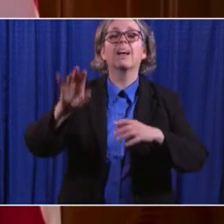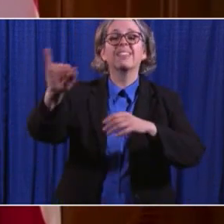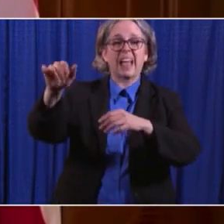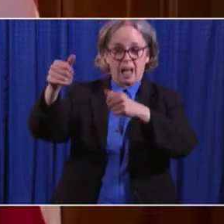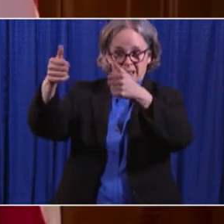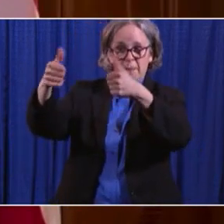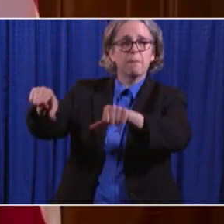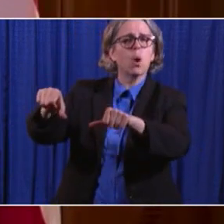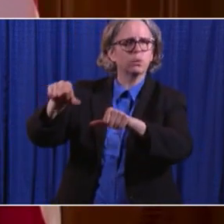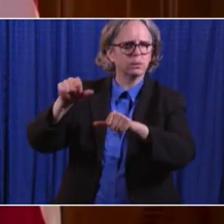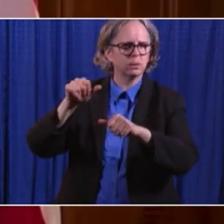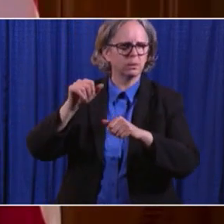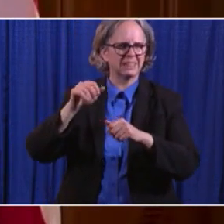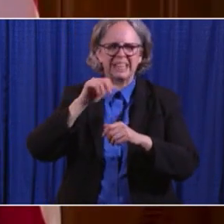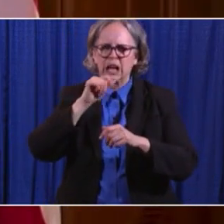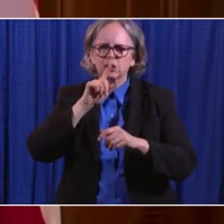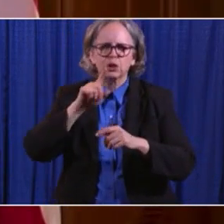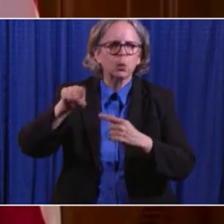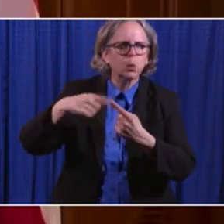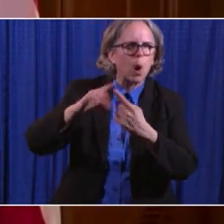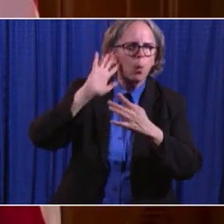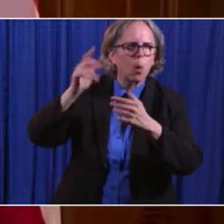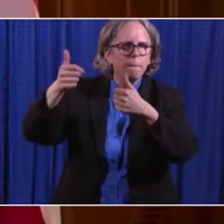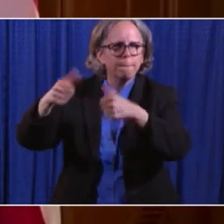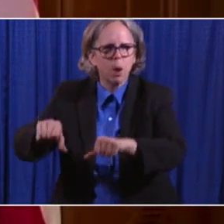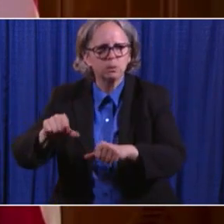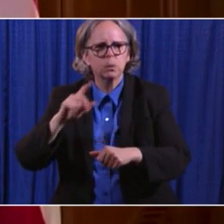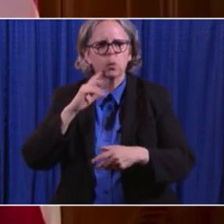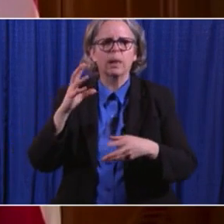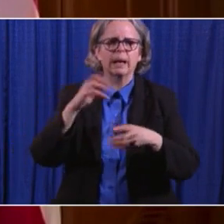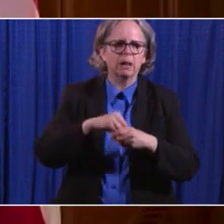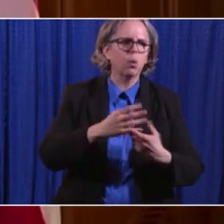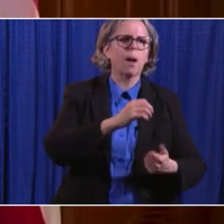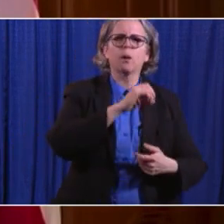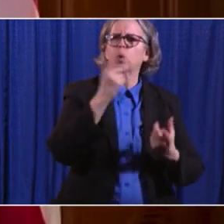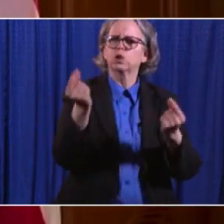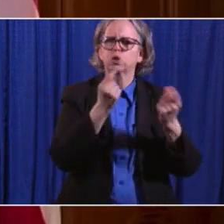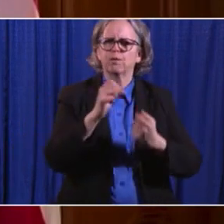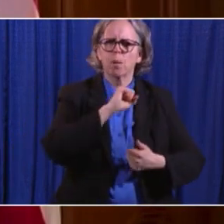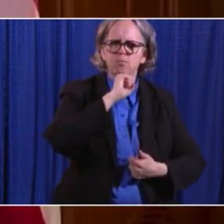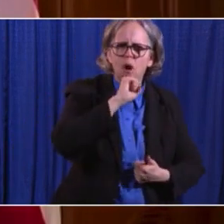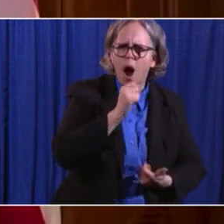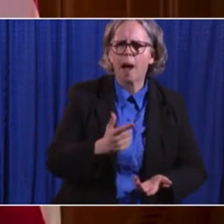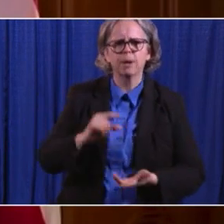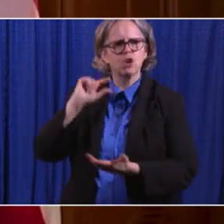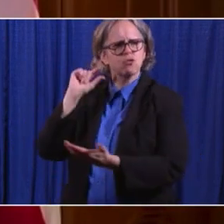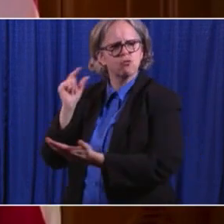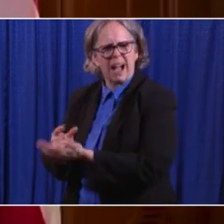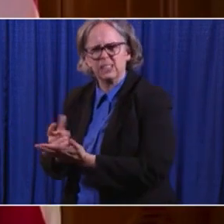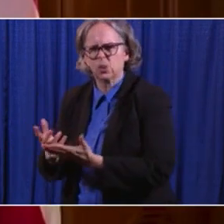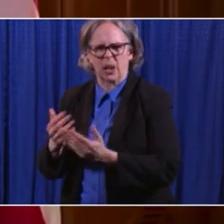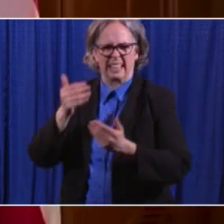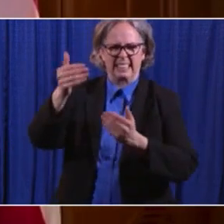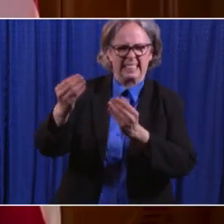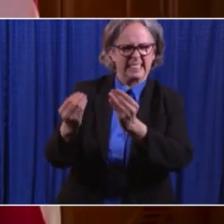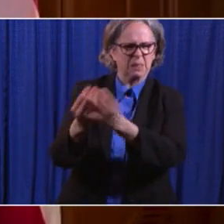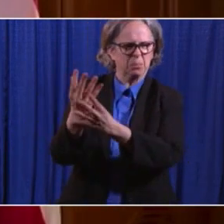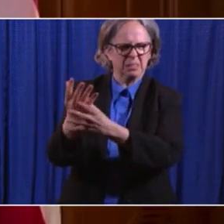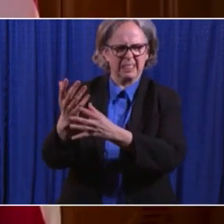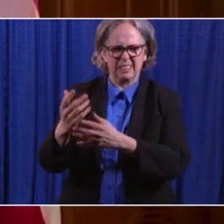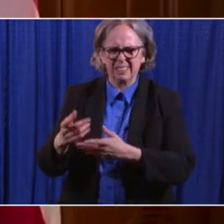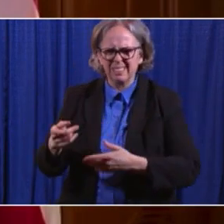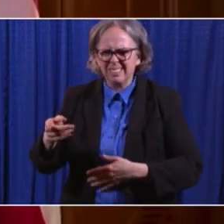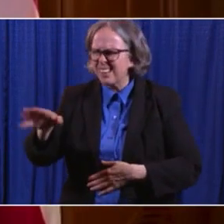regard to proms, we have orders in regard to graduation. I know there's been a lot of interest in that. So can you tell everyone what the